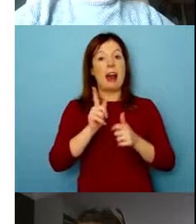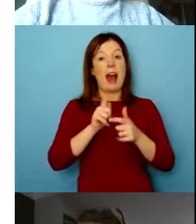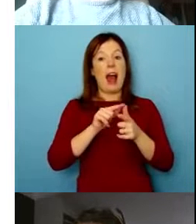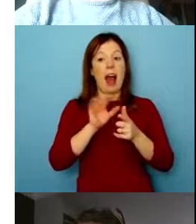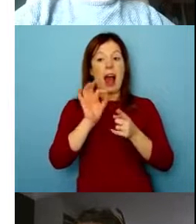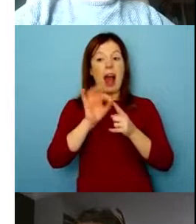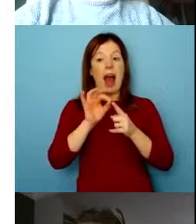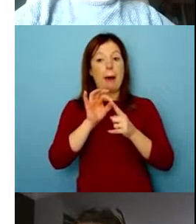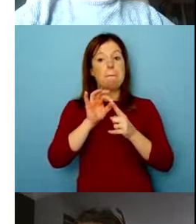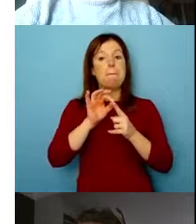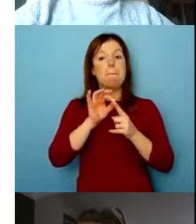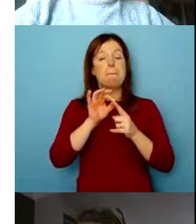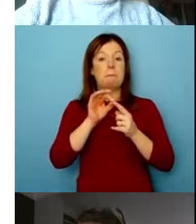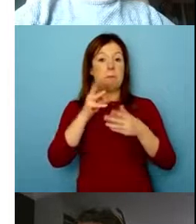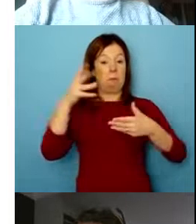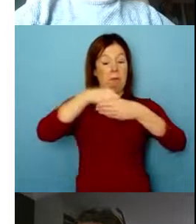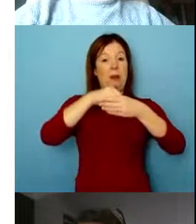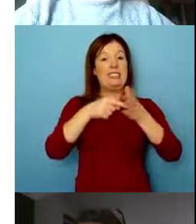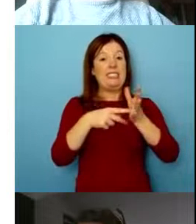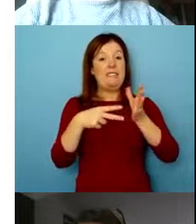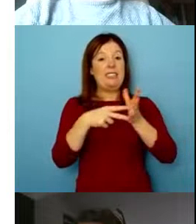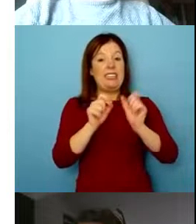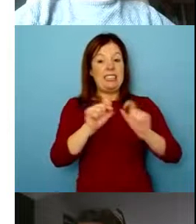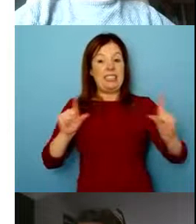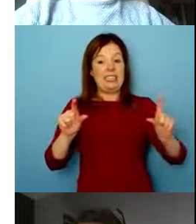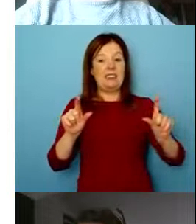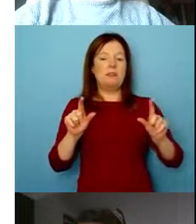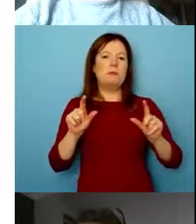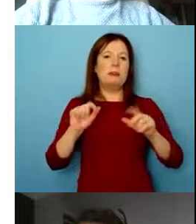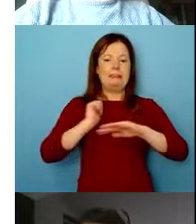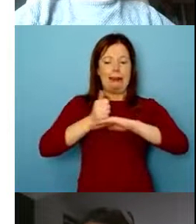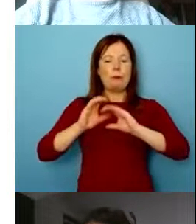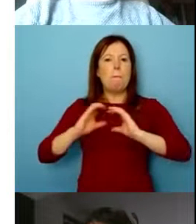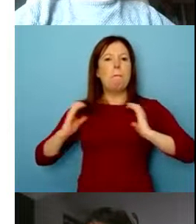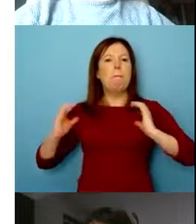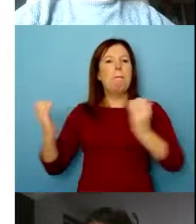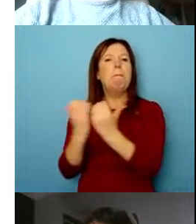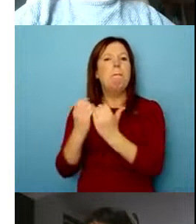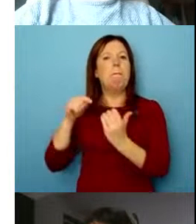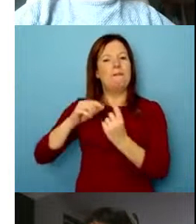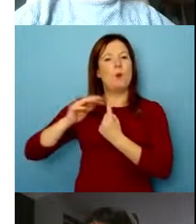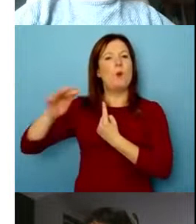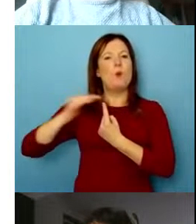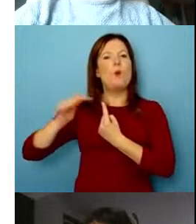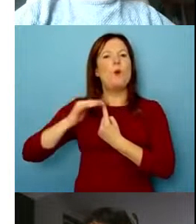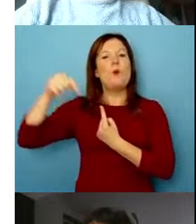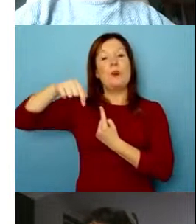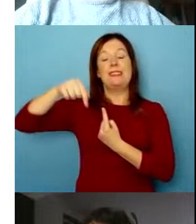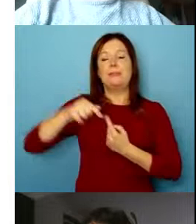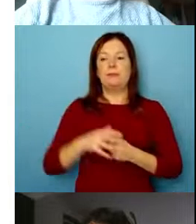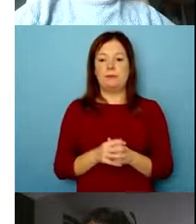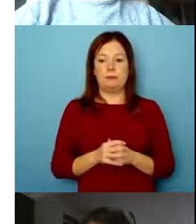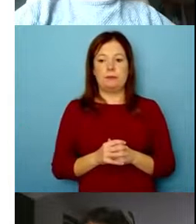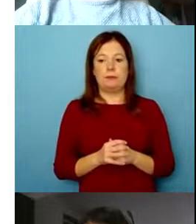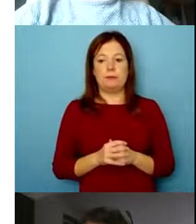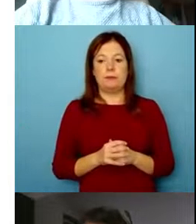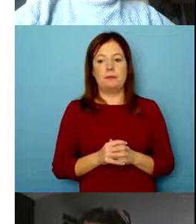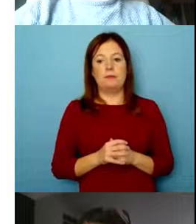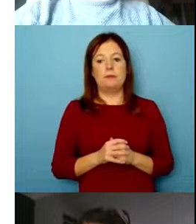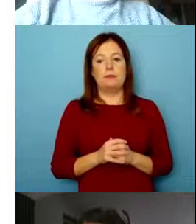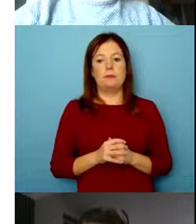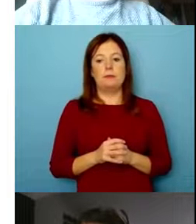application environment that runs on TVs, but also set-top boxes. And this is in addition to